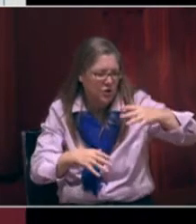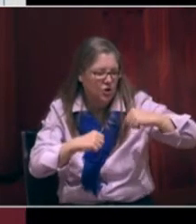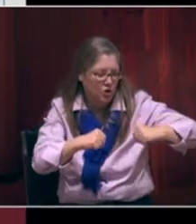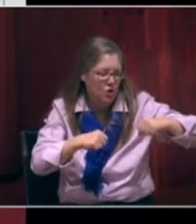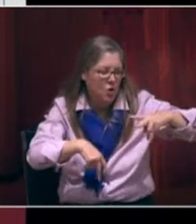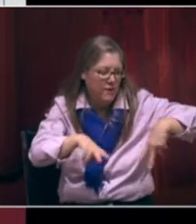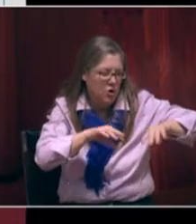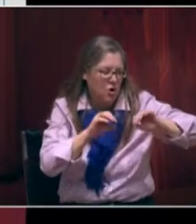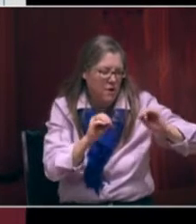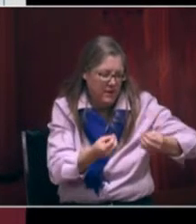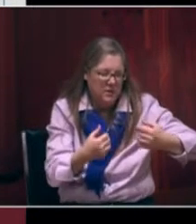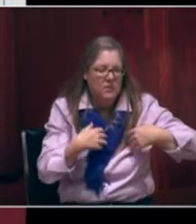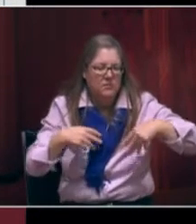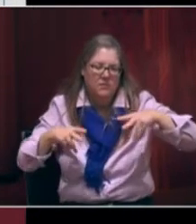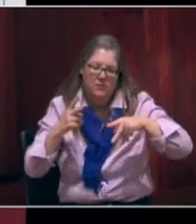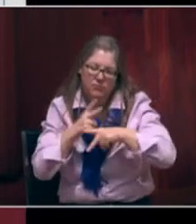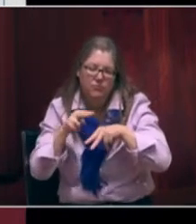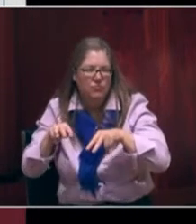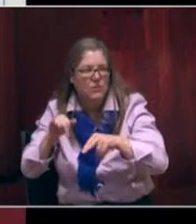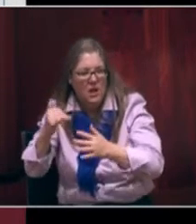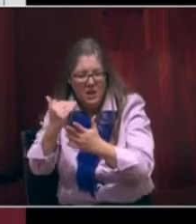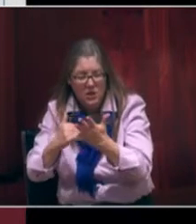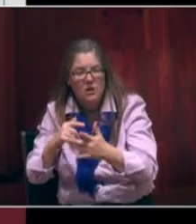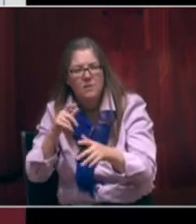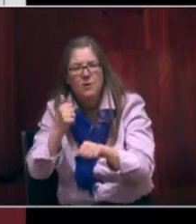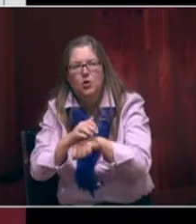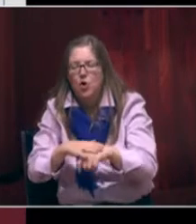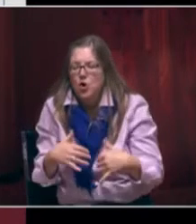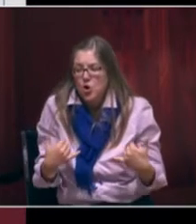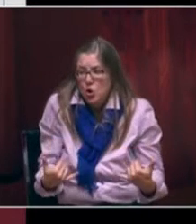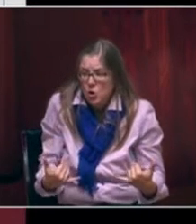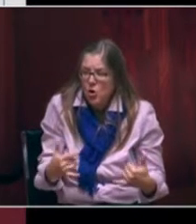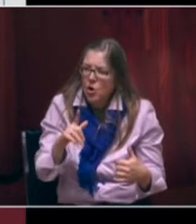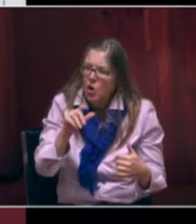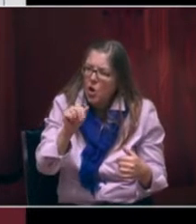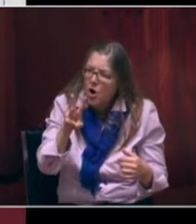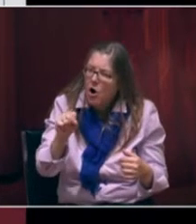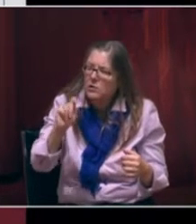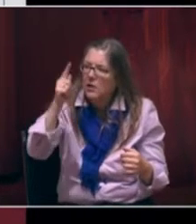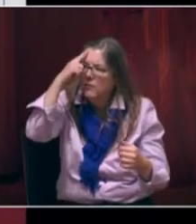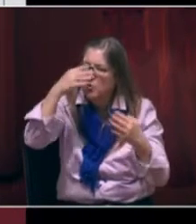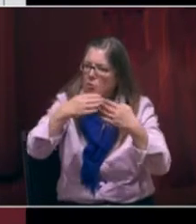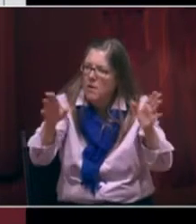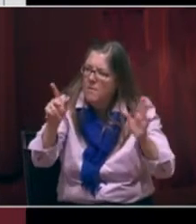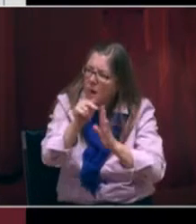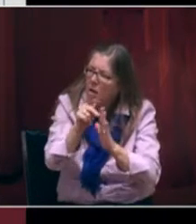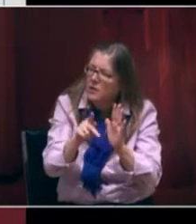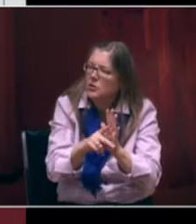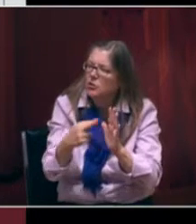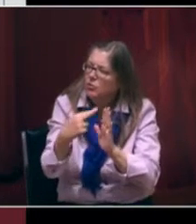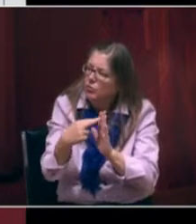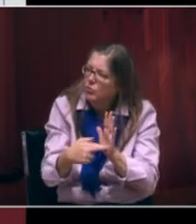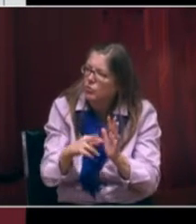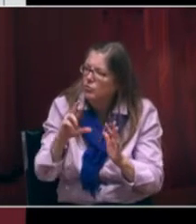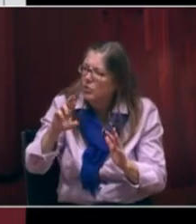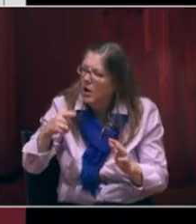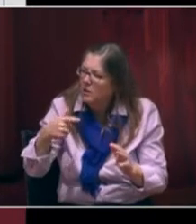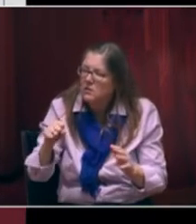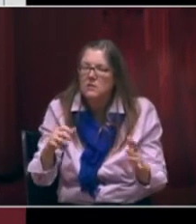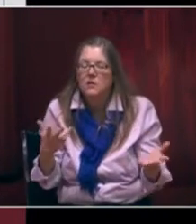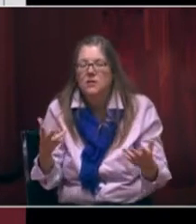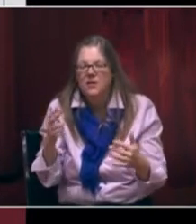Oversight Office, and it's based off of current laws, regulations, and government-wide policies. Think about the CUI registry as a catalog of